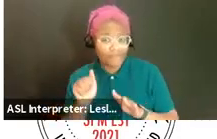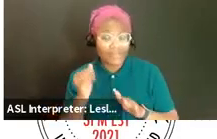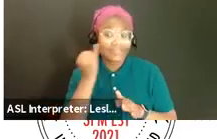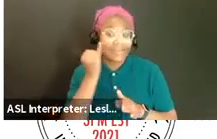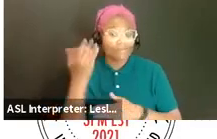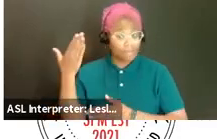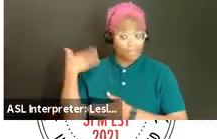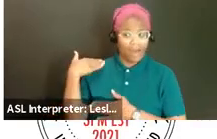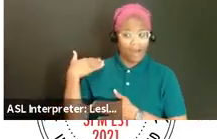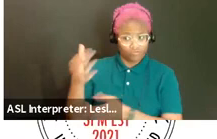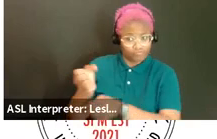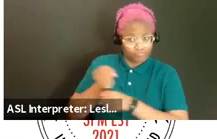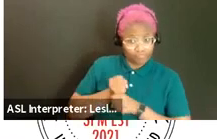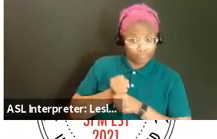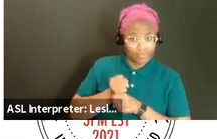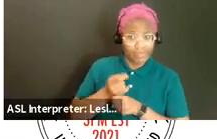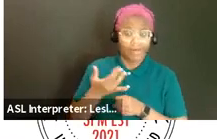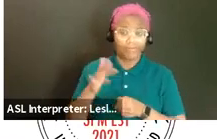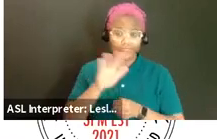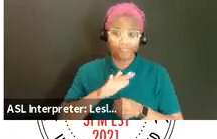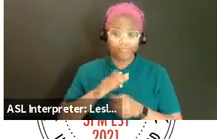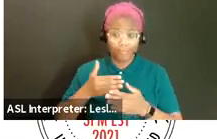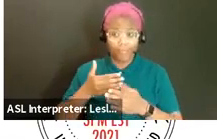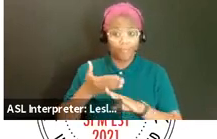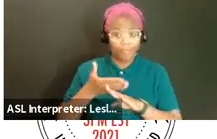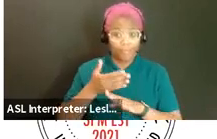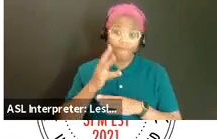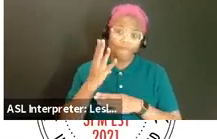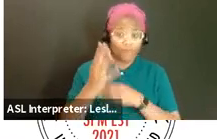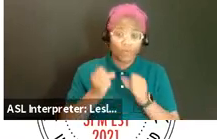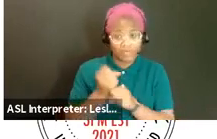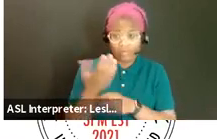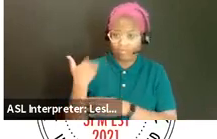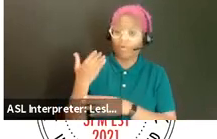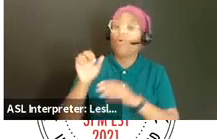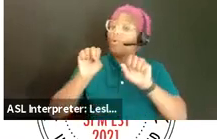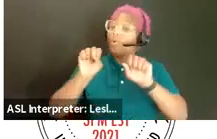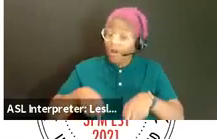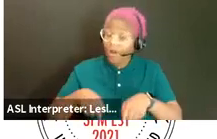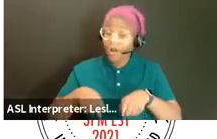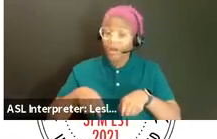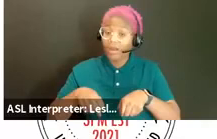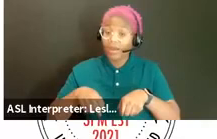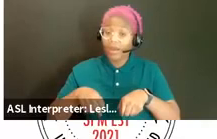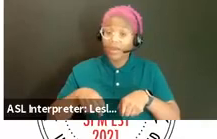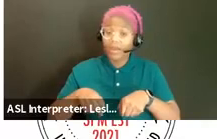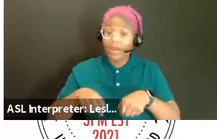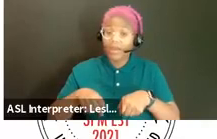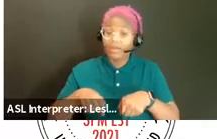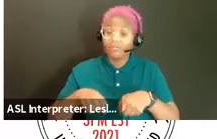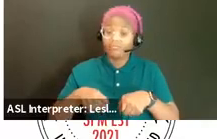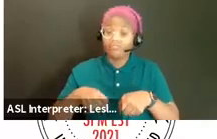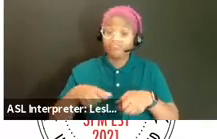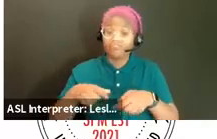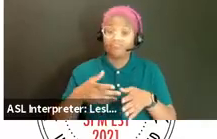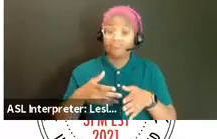received in the previous 4 years, they may not need to go to the consular office for another interview, and they may be able to